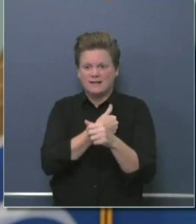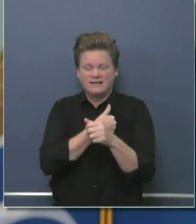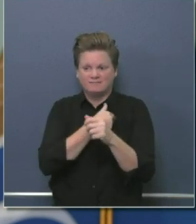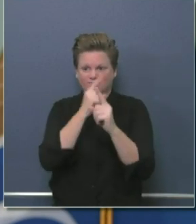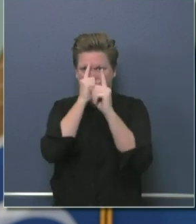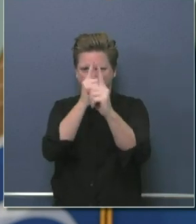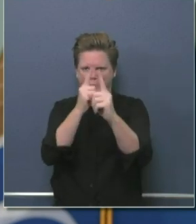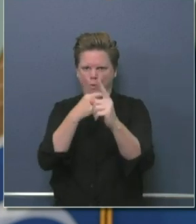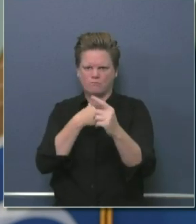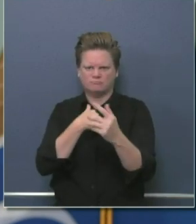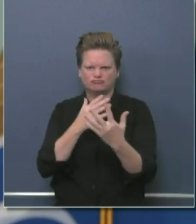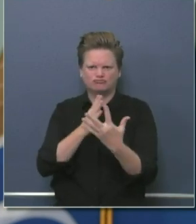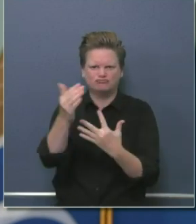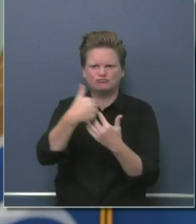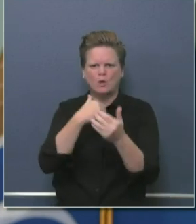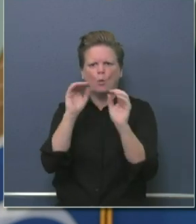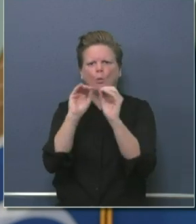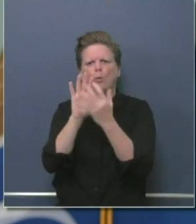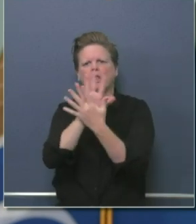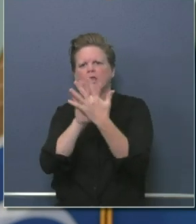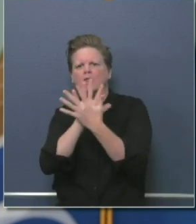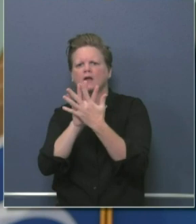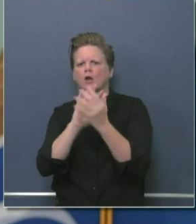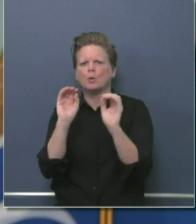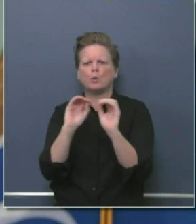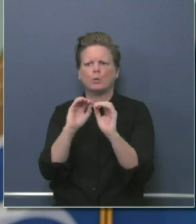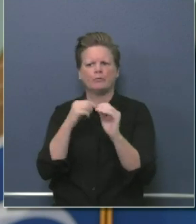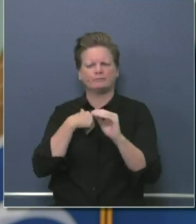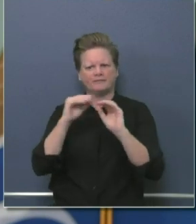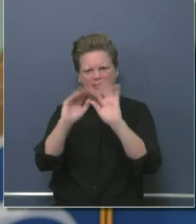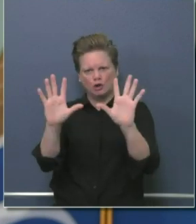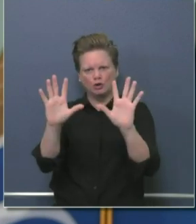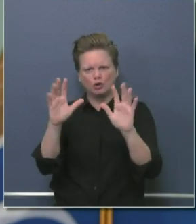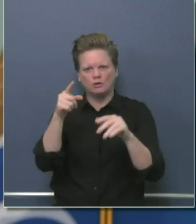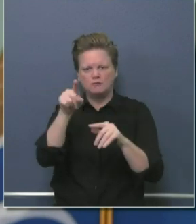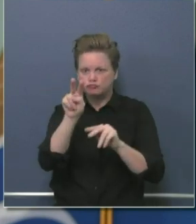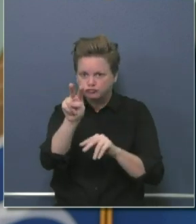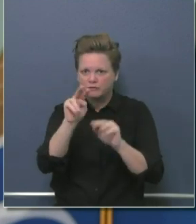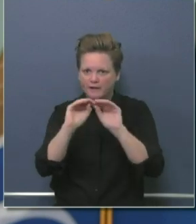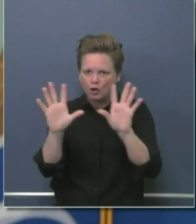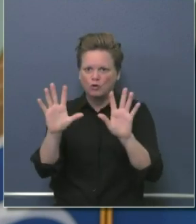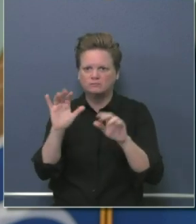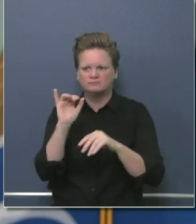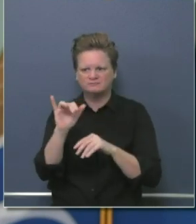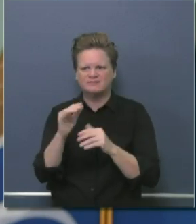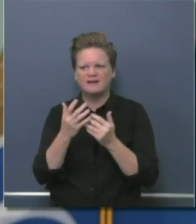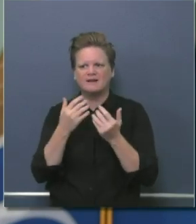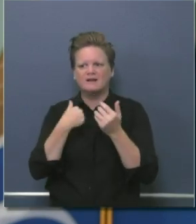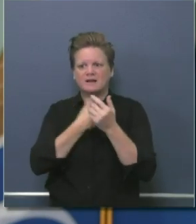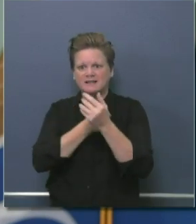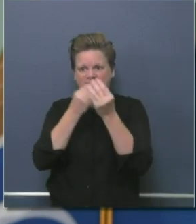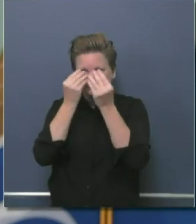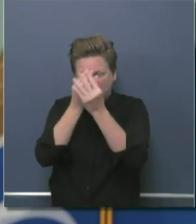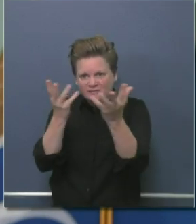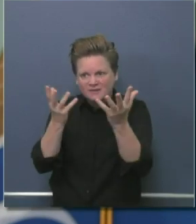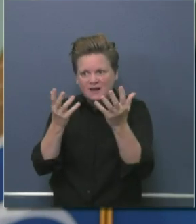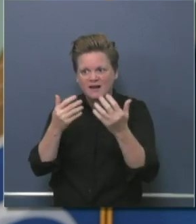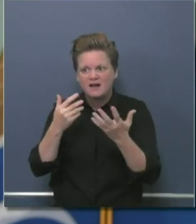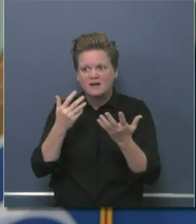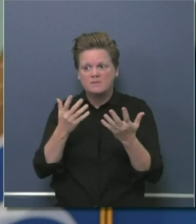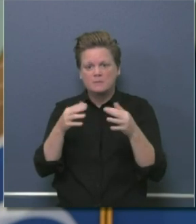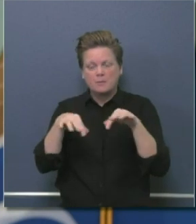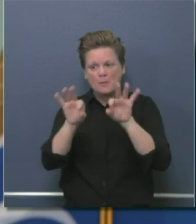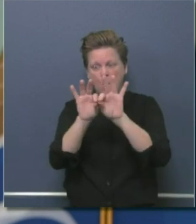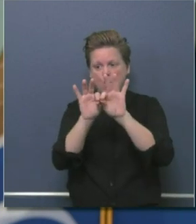gosh, I want to take a back seat to no one in terms of my desire to do that. At the same time, I want to deliver on what's so foundational, so important,